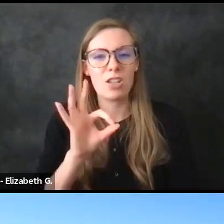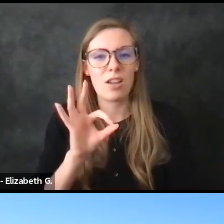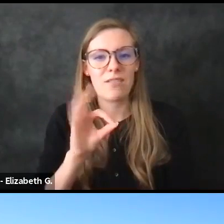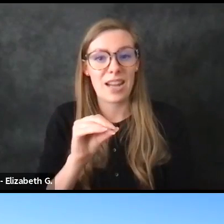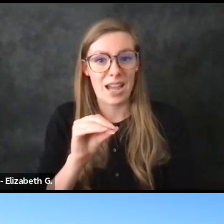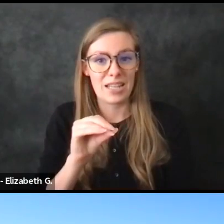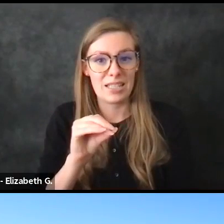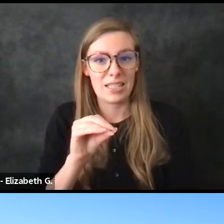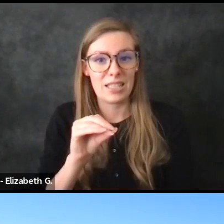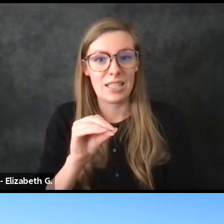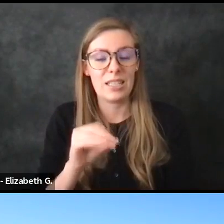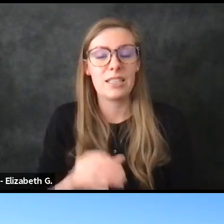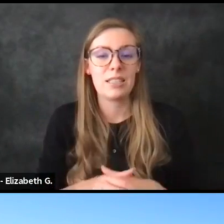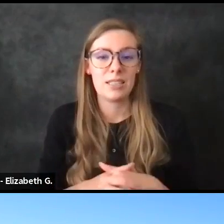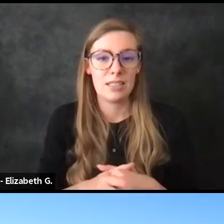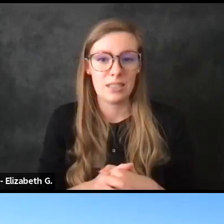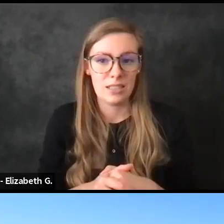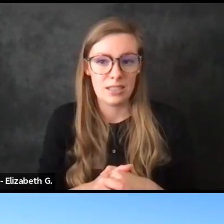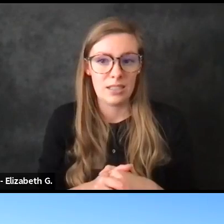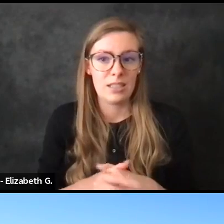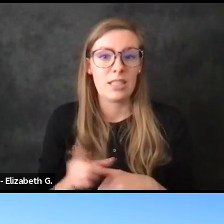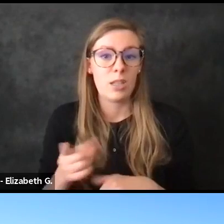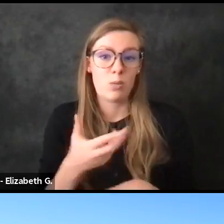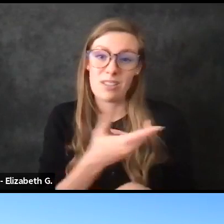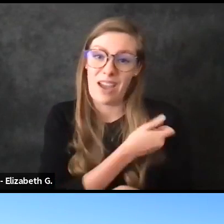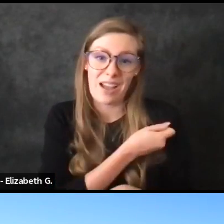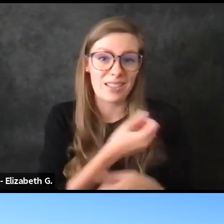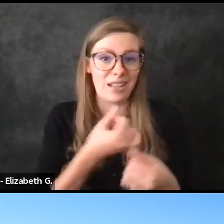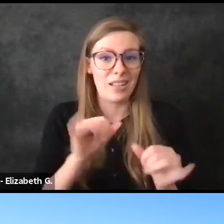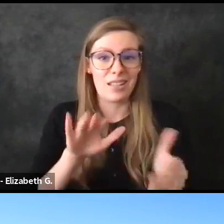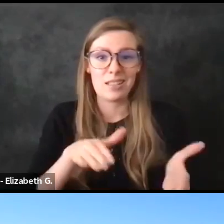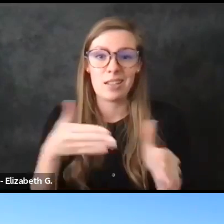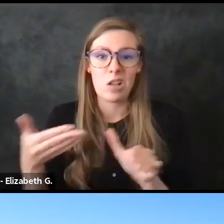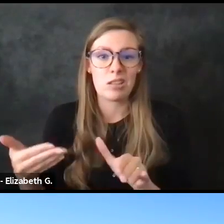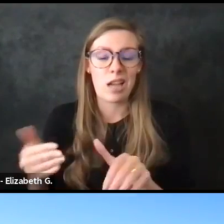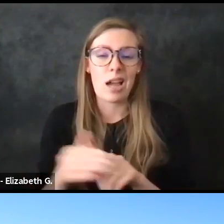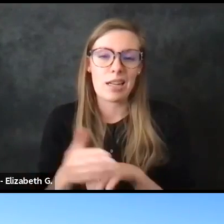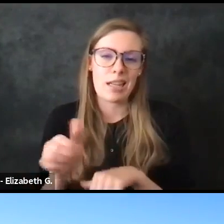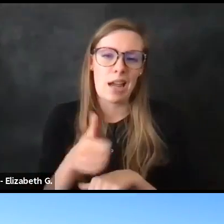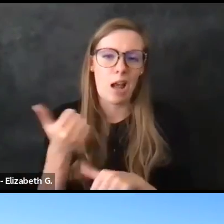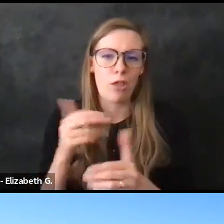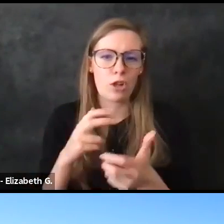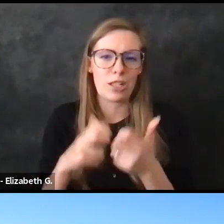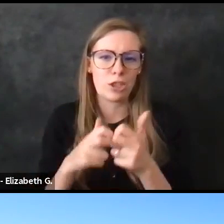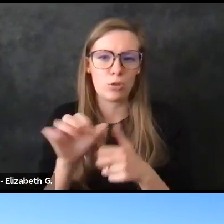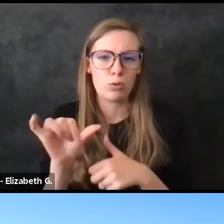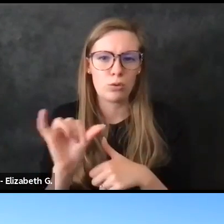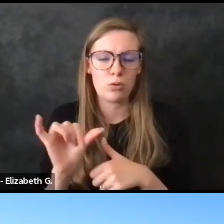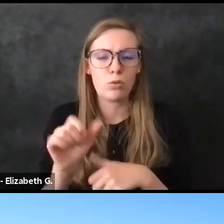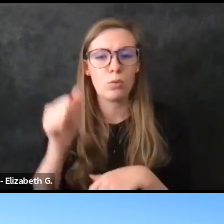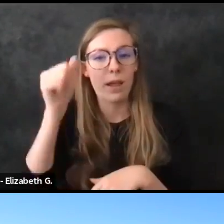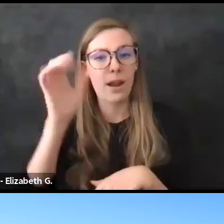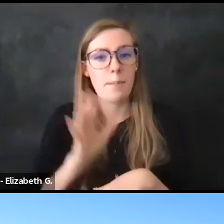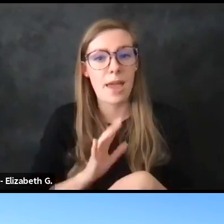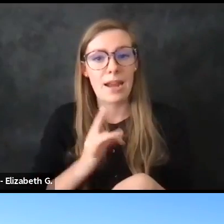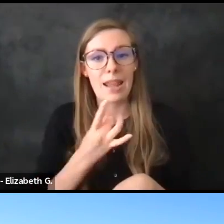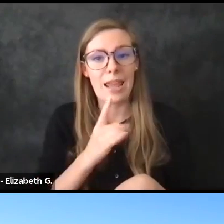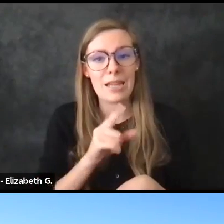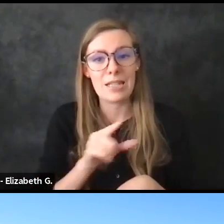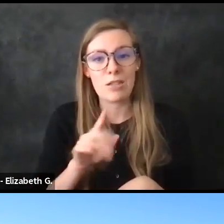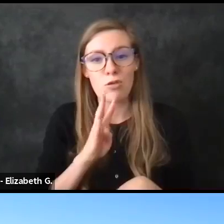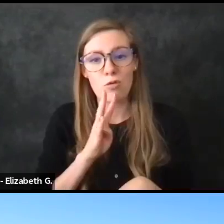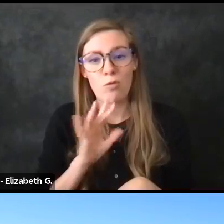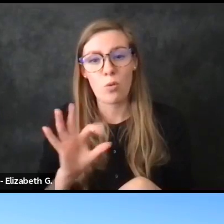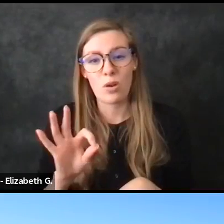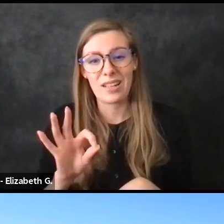had pre-existing conditions and was vaccinated. We have a man between the ages of 18 and 49 who